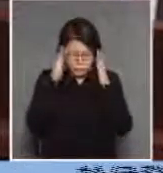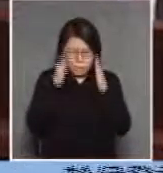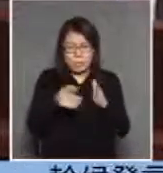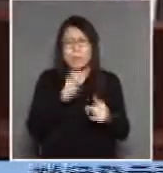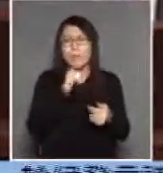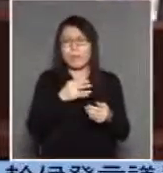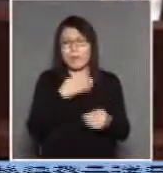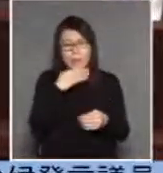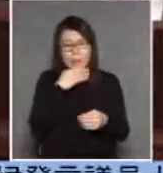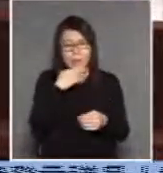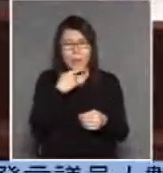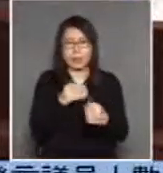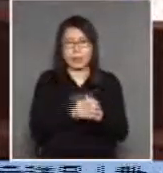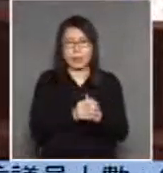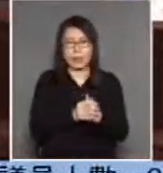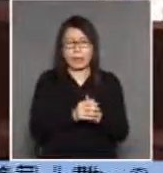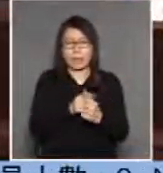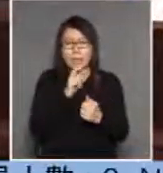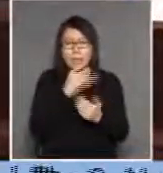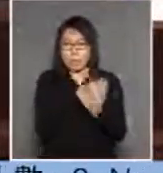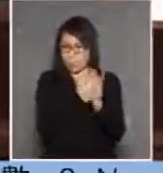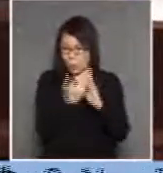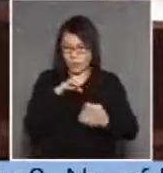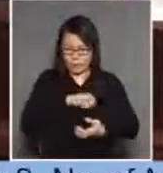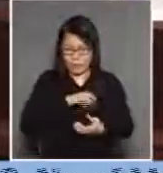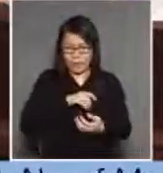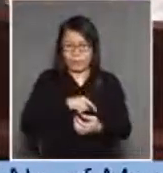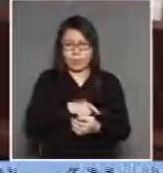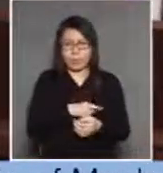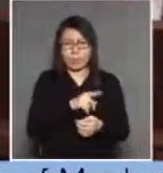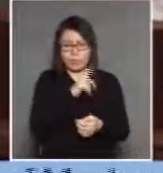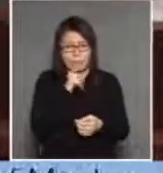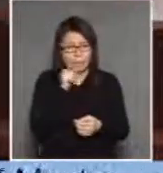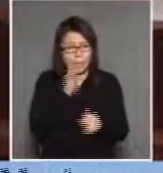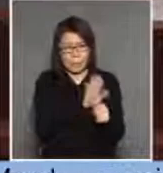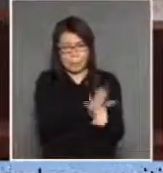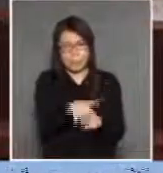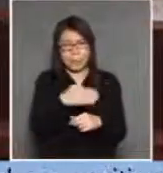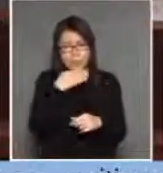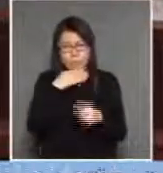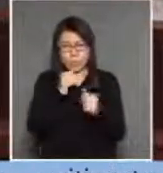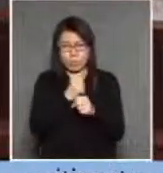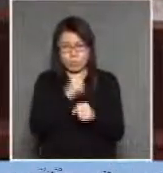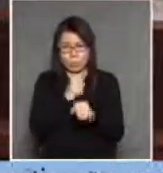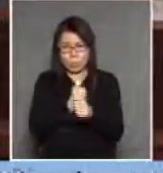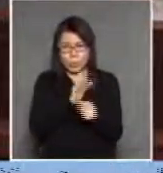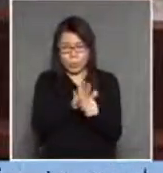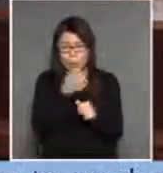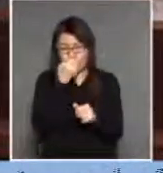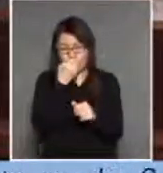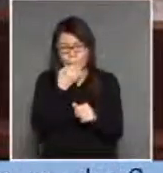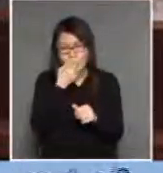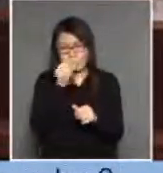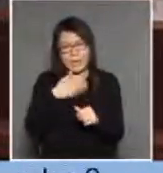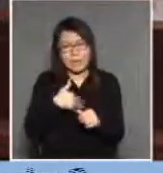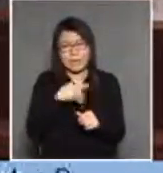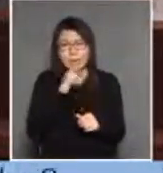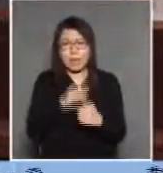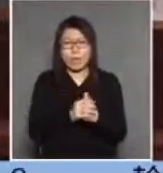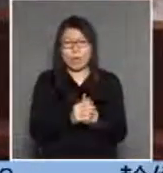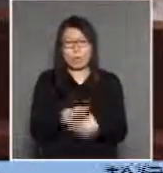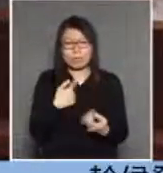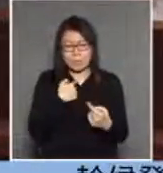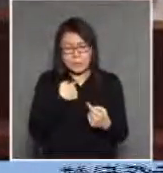Many people care for young people, and they suffer from pressure. They work for the people of Hong Kong. They work